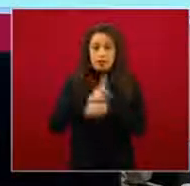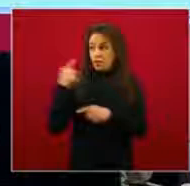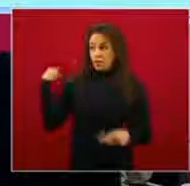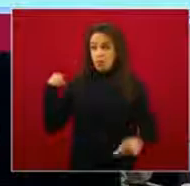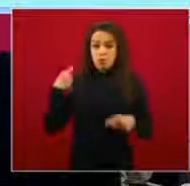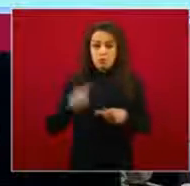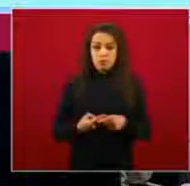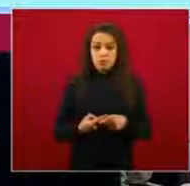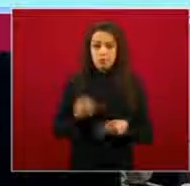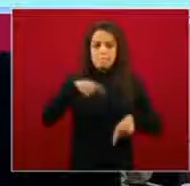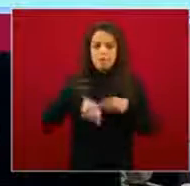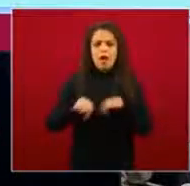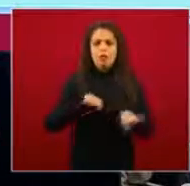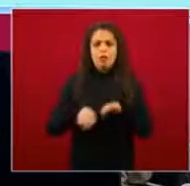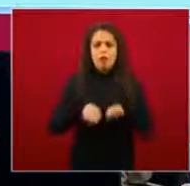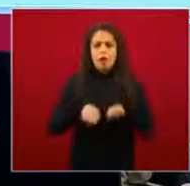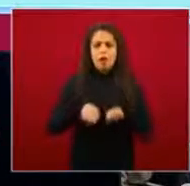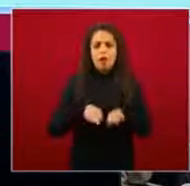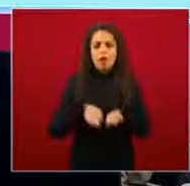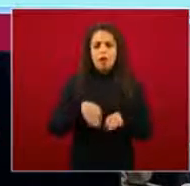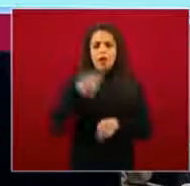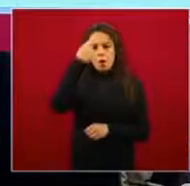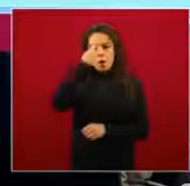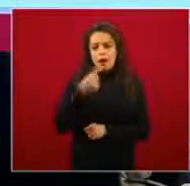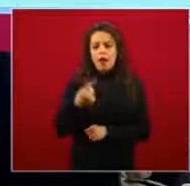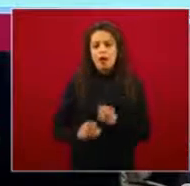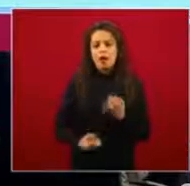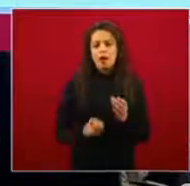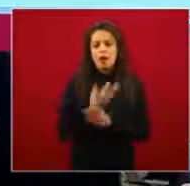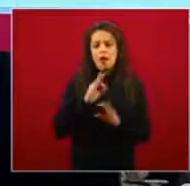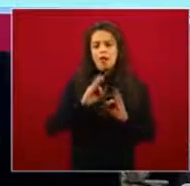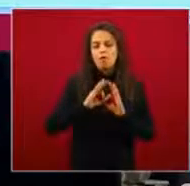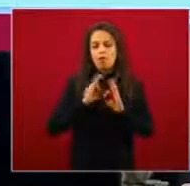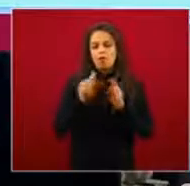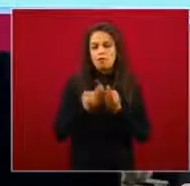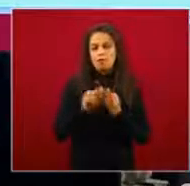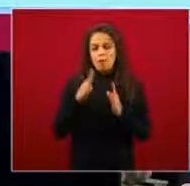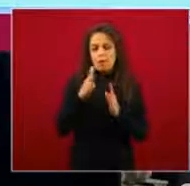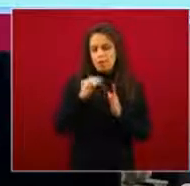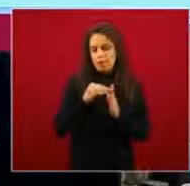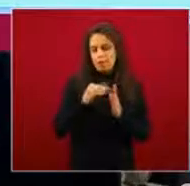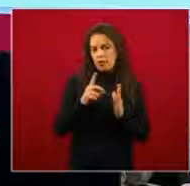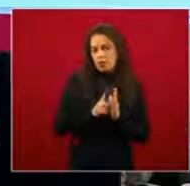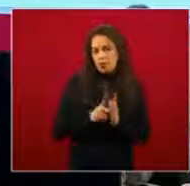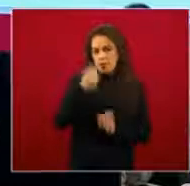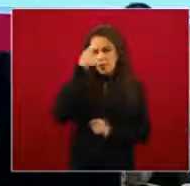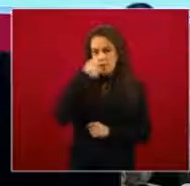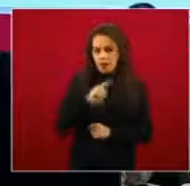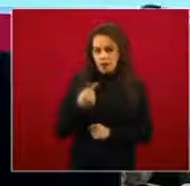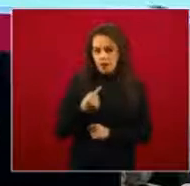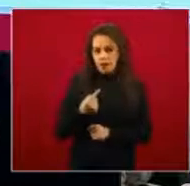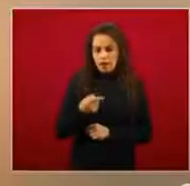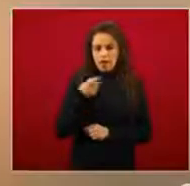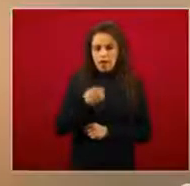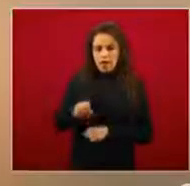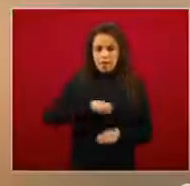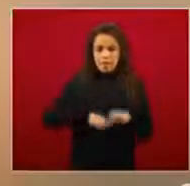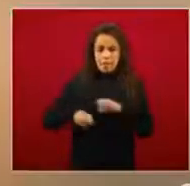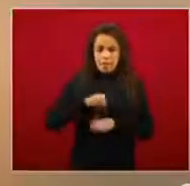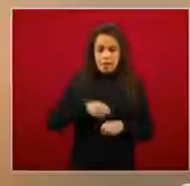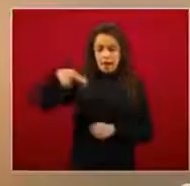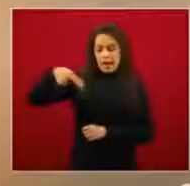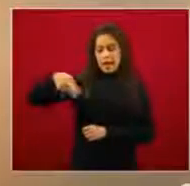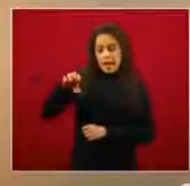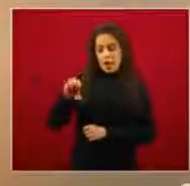15 days, we began our work for a specific mechanism for enterprises,